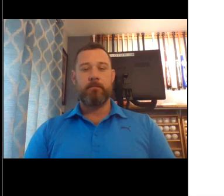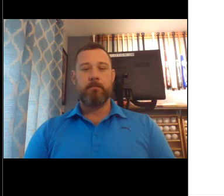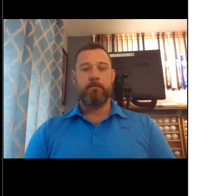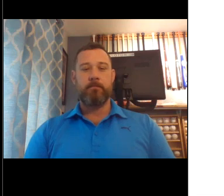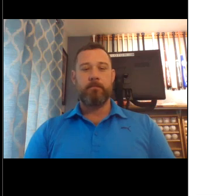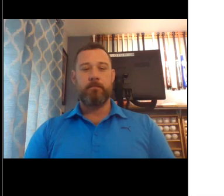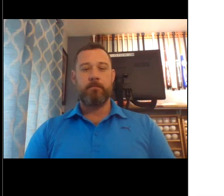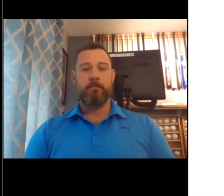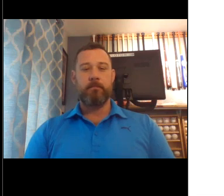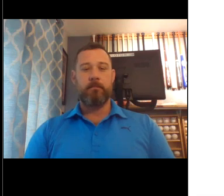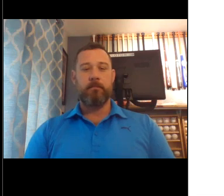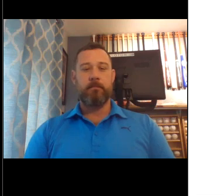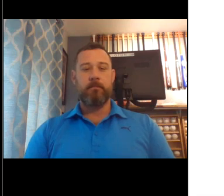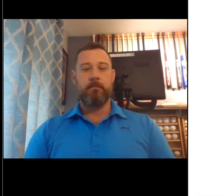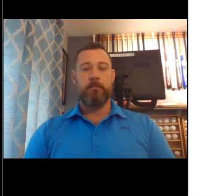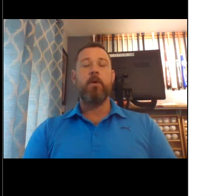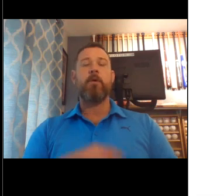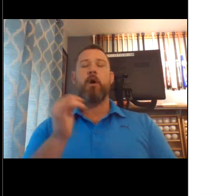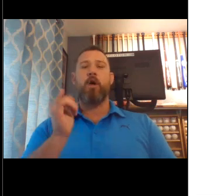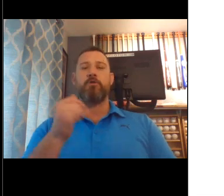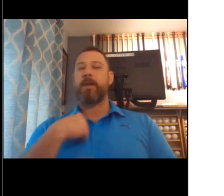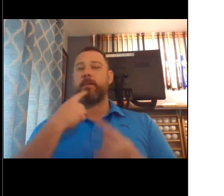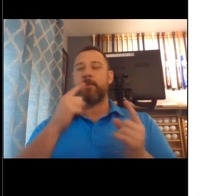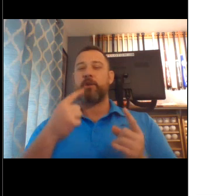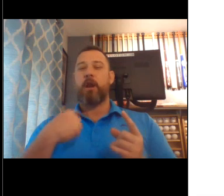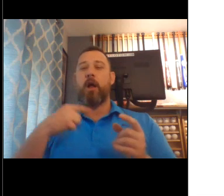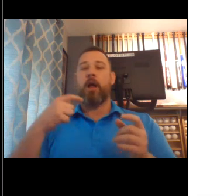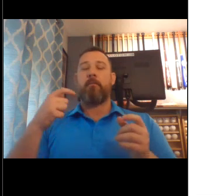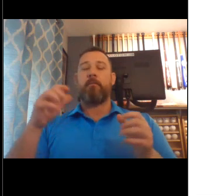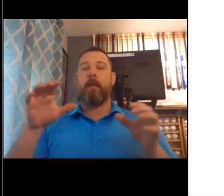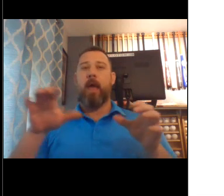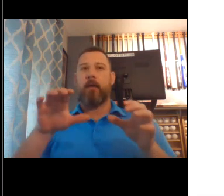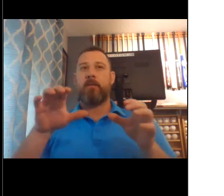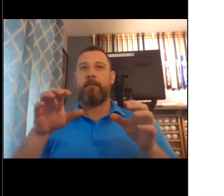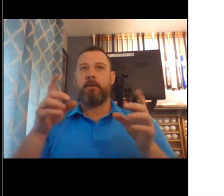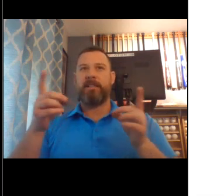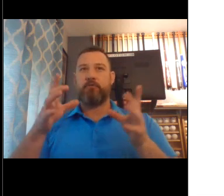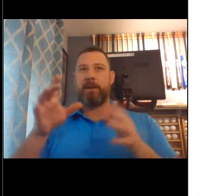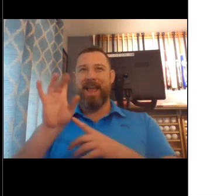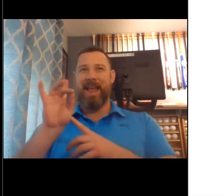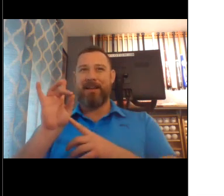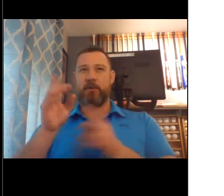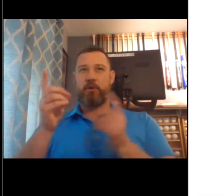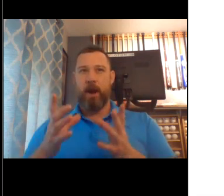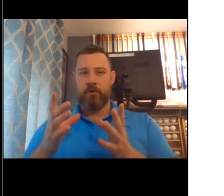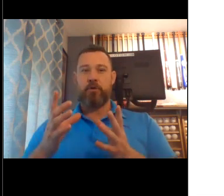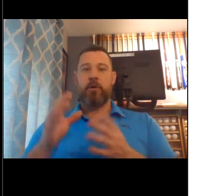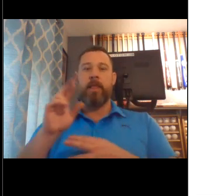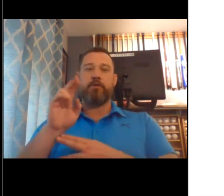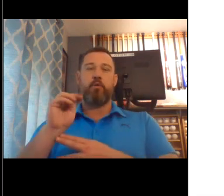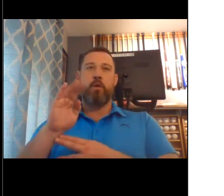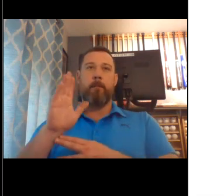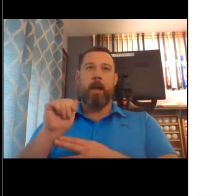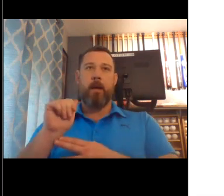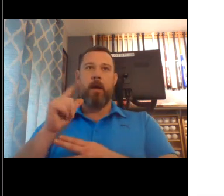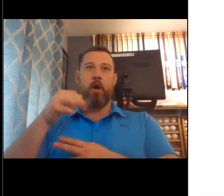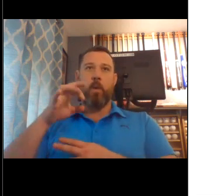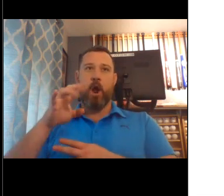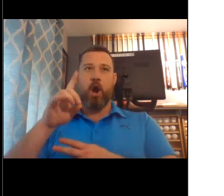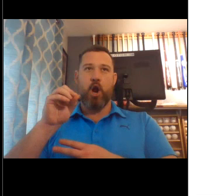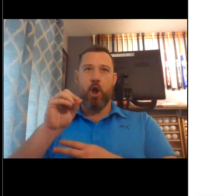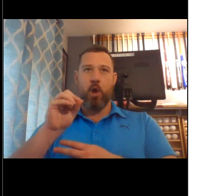And I'm remiss I didn't mention who's our acting District 8 Director until we fill it permanently, but it's Rebecca Guerdo who will